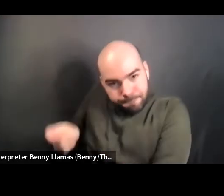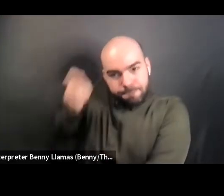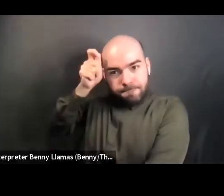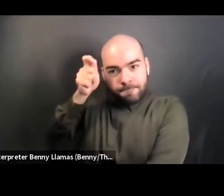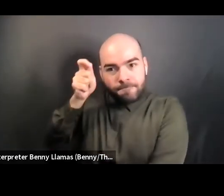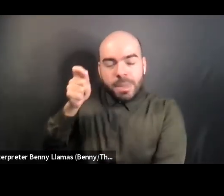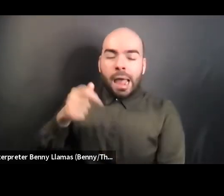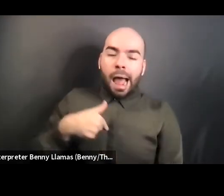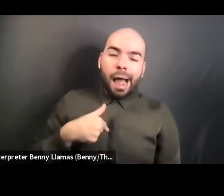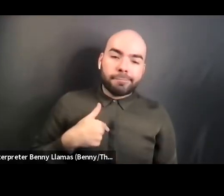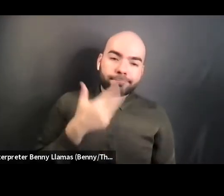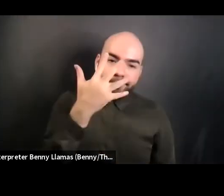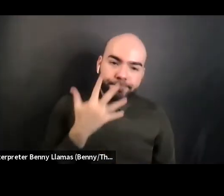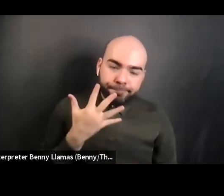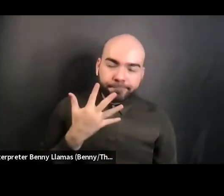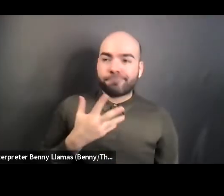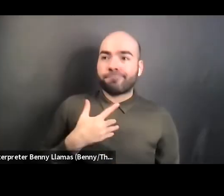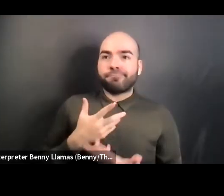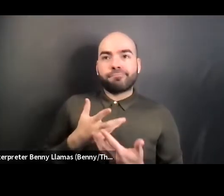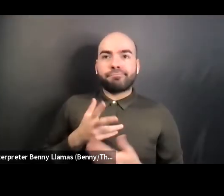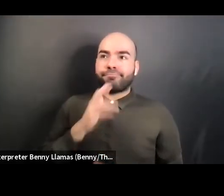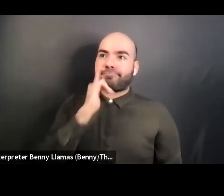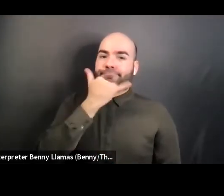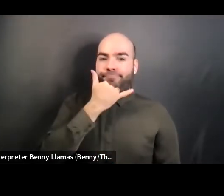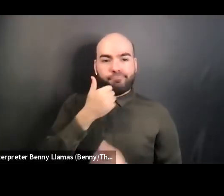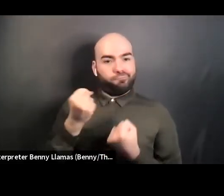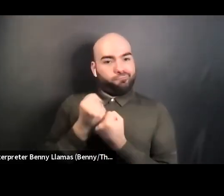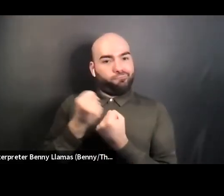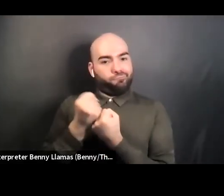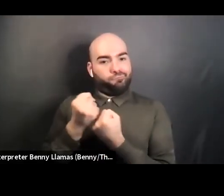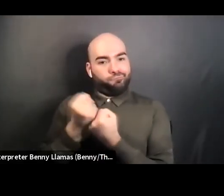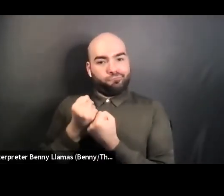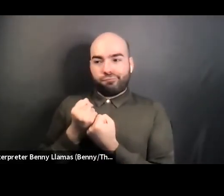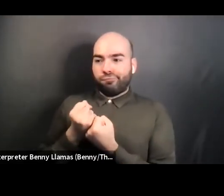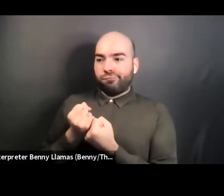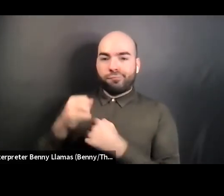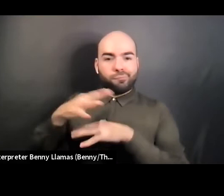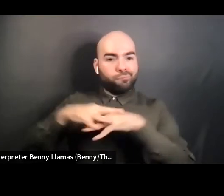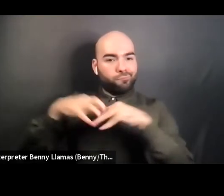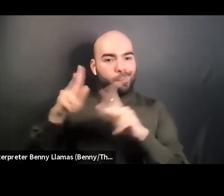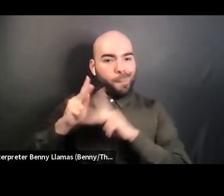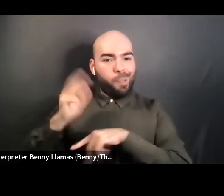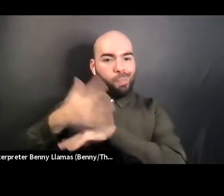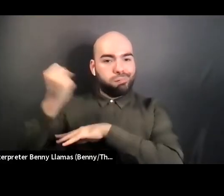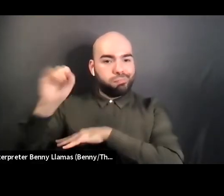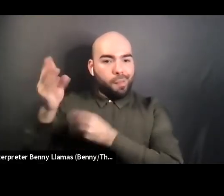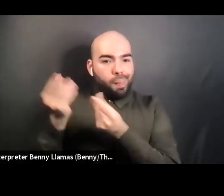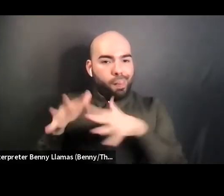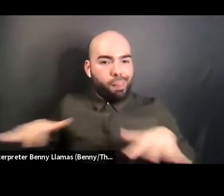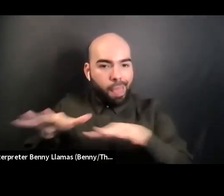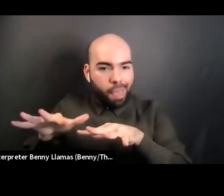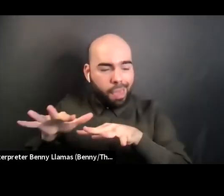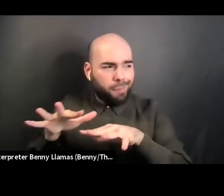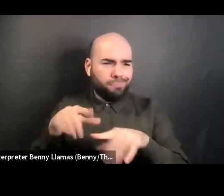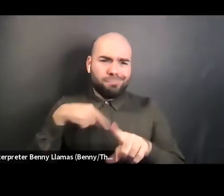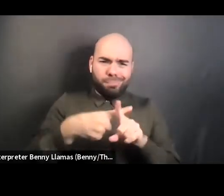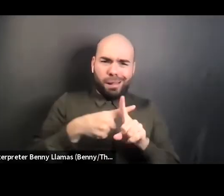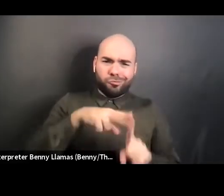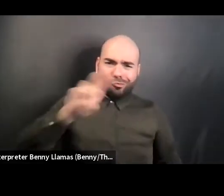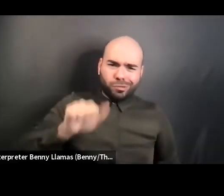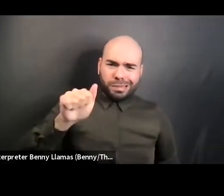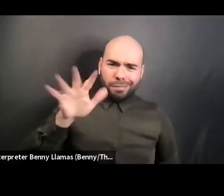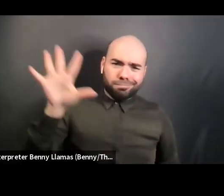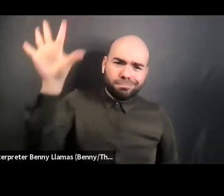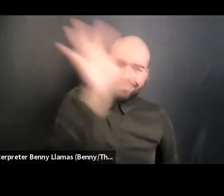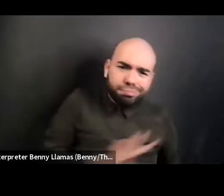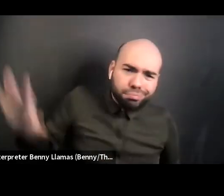complicit in the theft of their land and the land of all Indigenous peoples within the United States. A brief visual